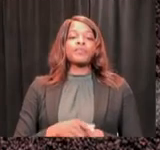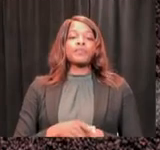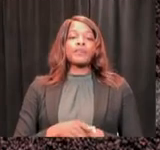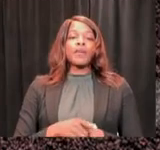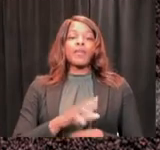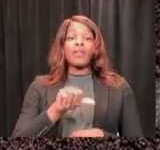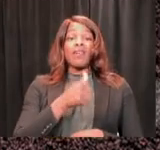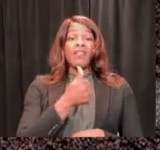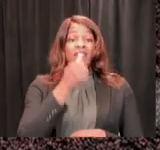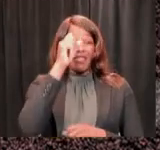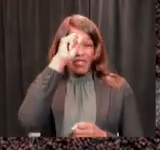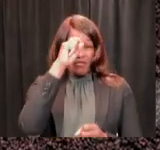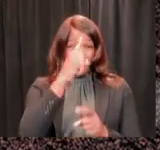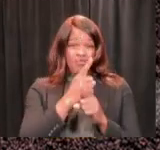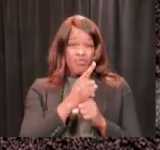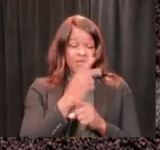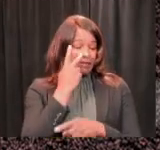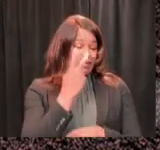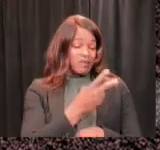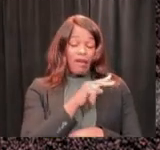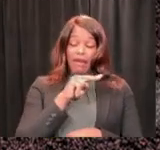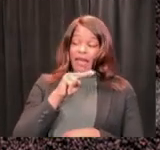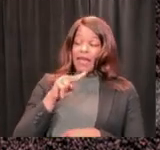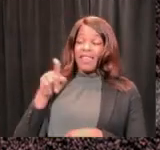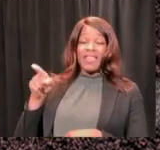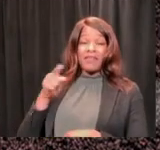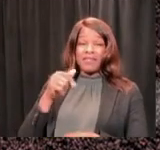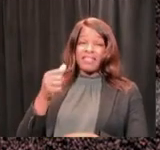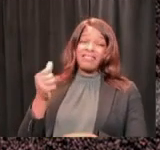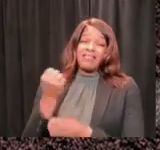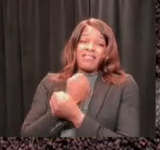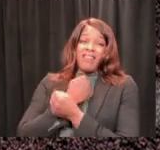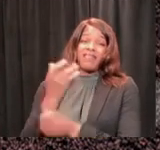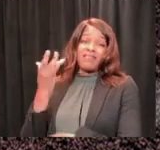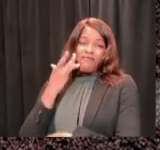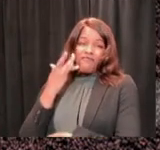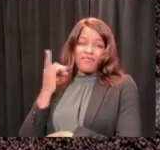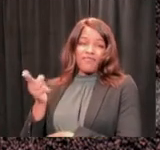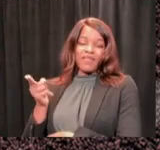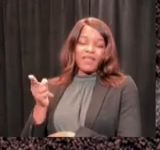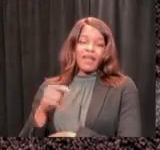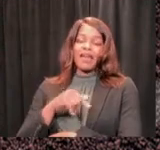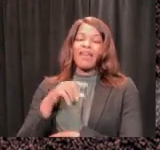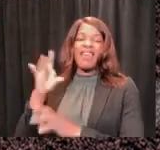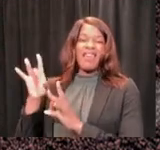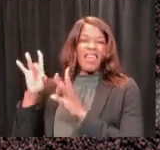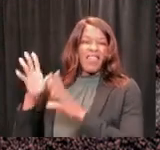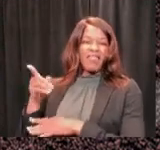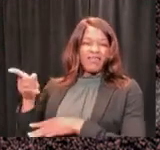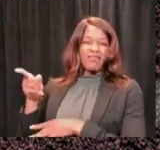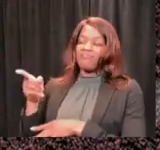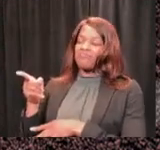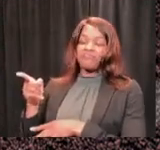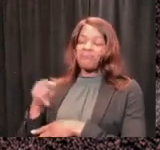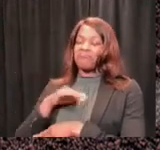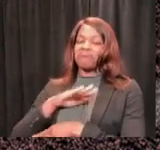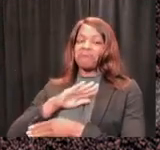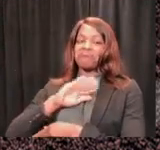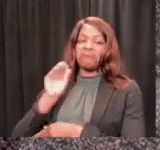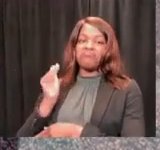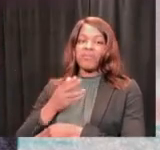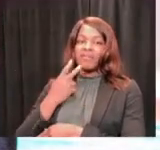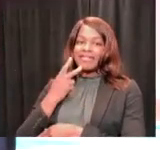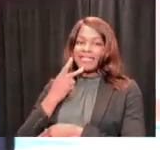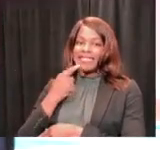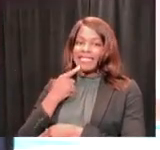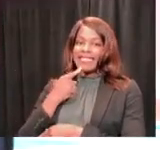loved him more than any of them, they hated him and could not speak a kind word to him. These four verses give us a picture